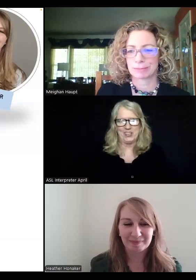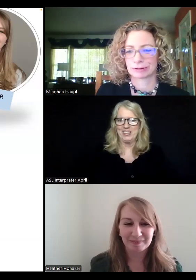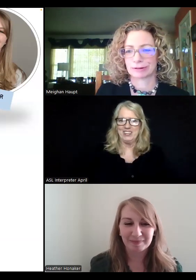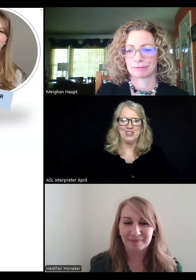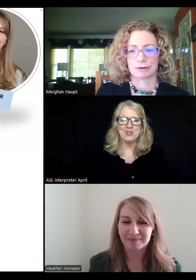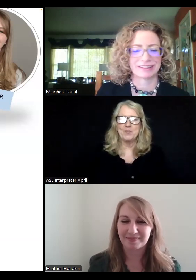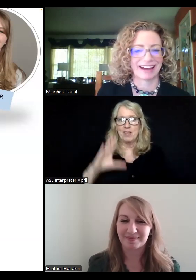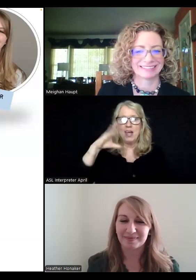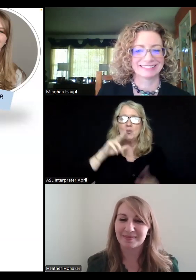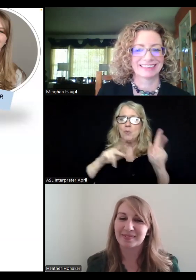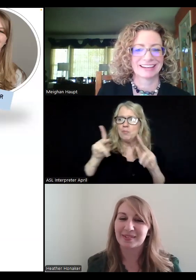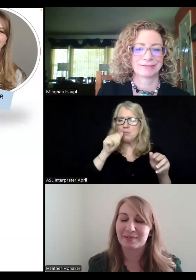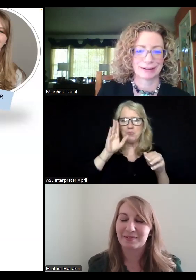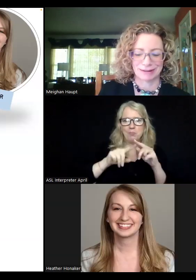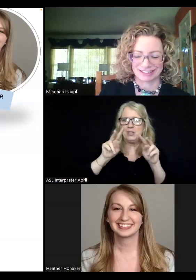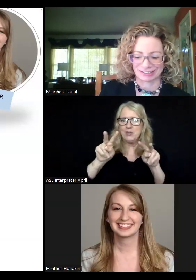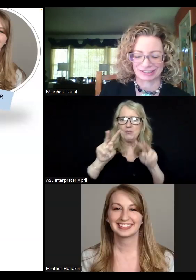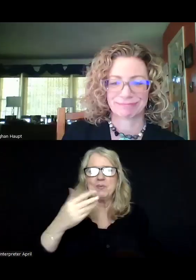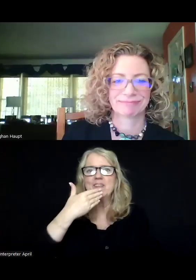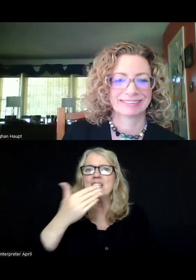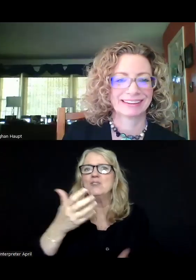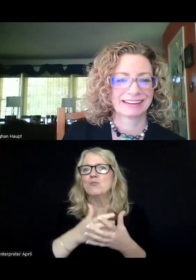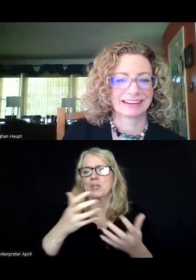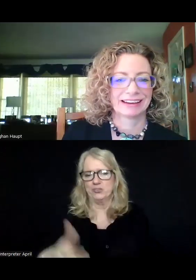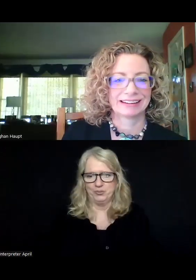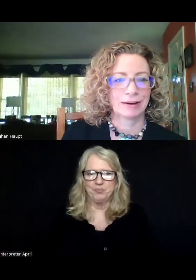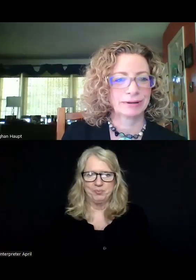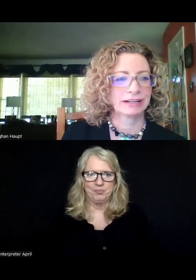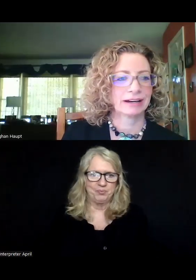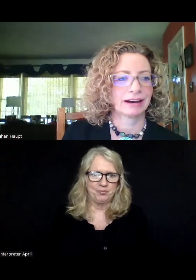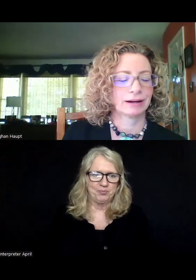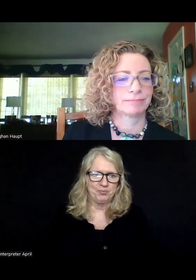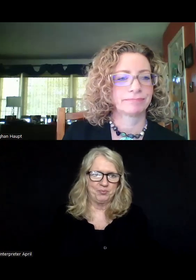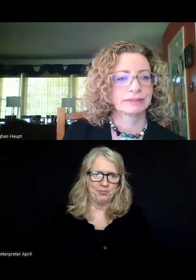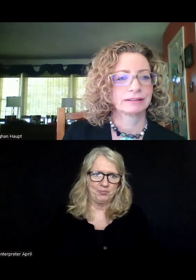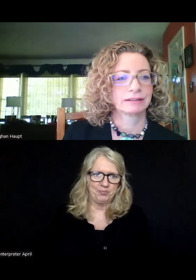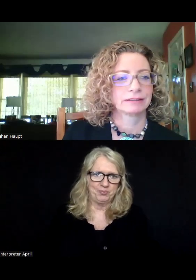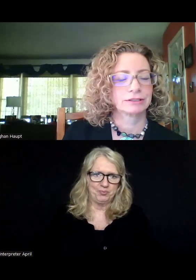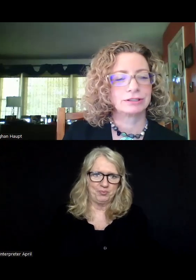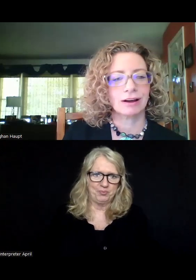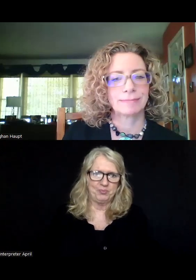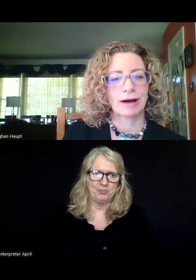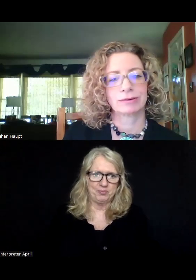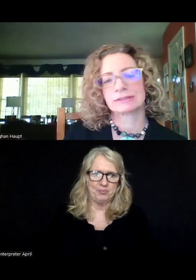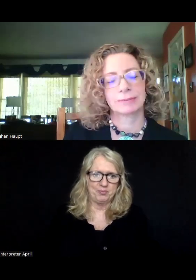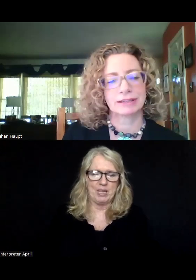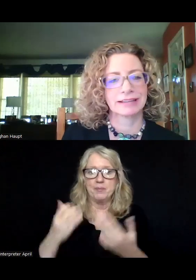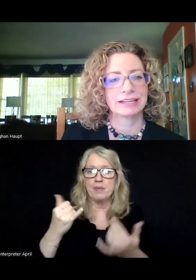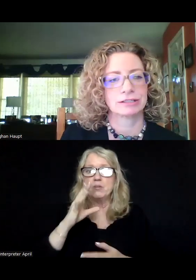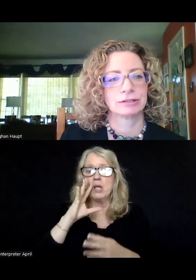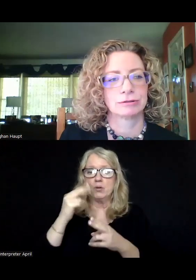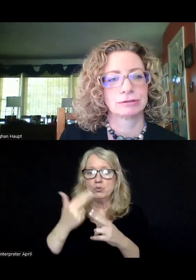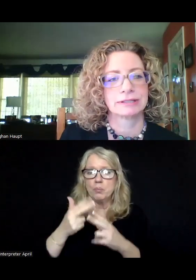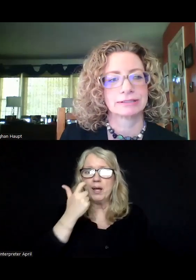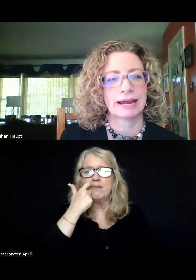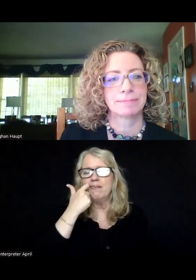know people are looking forward to that. Thank you very much. And now we're gonna just talk about some of the